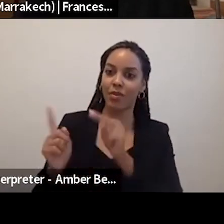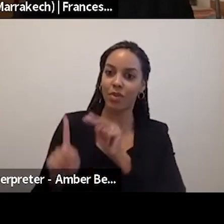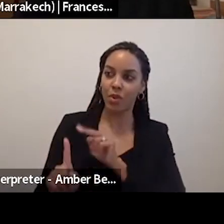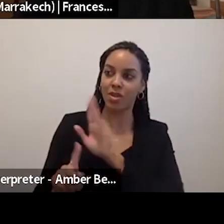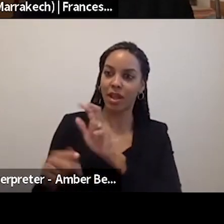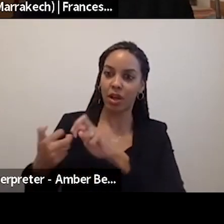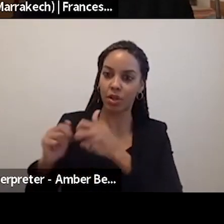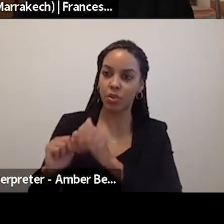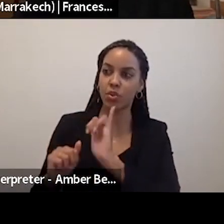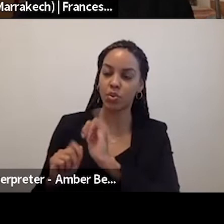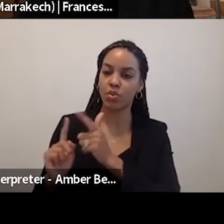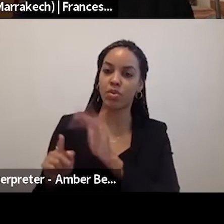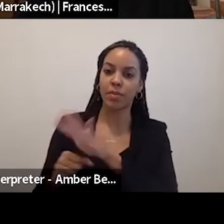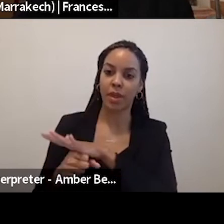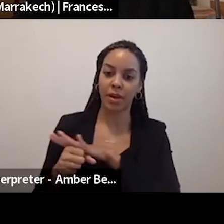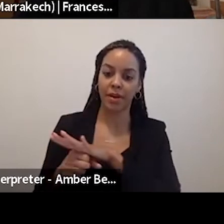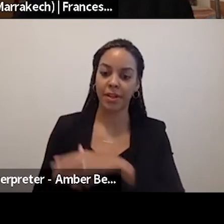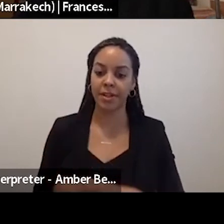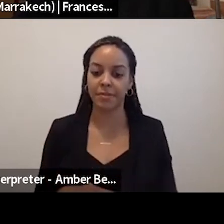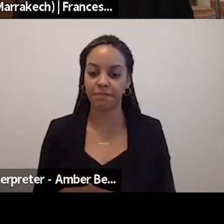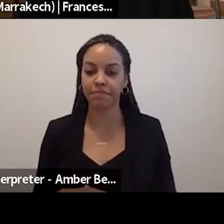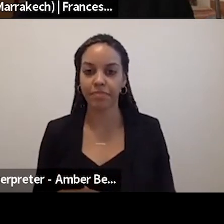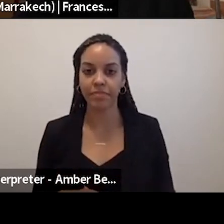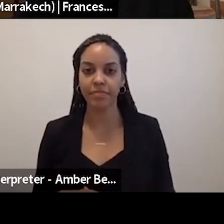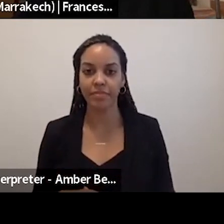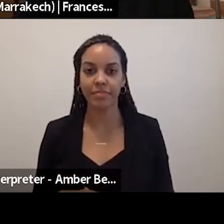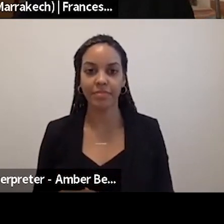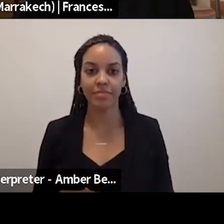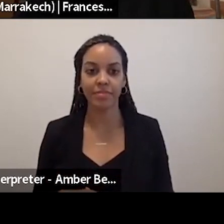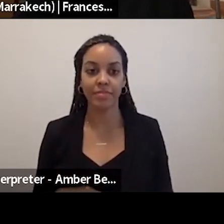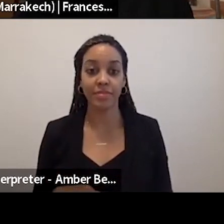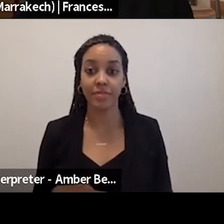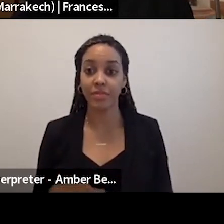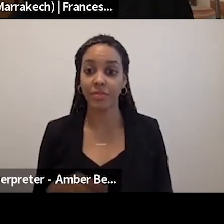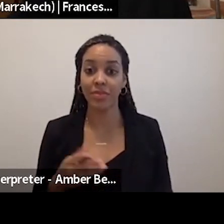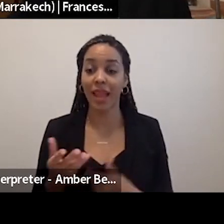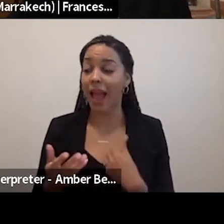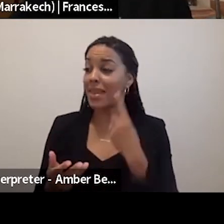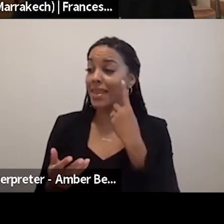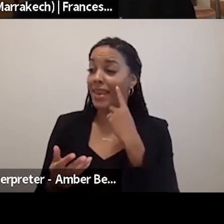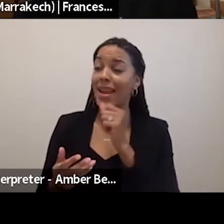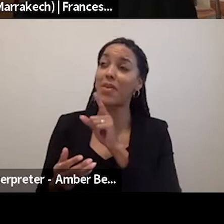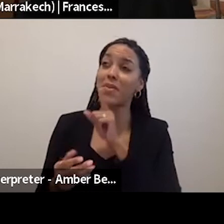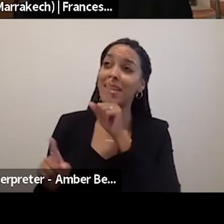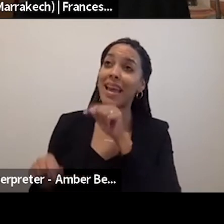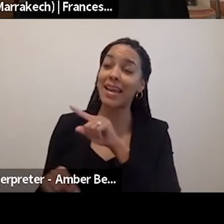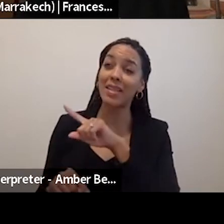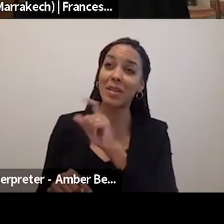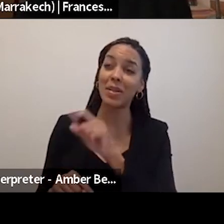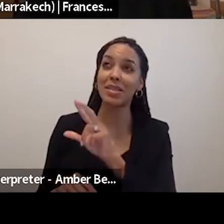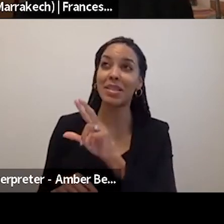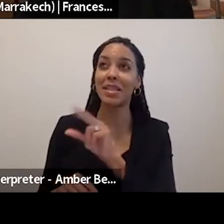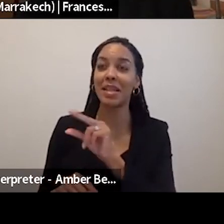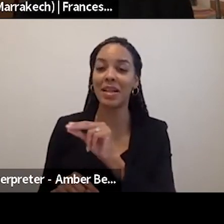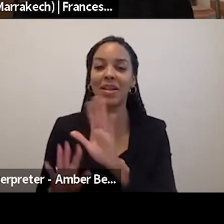about where they come from. But I think I did not really answer the question. But No, that was great because it